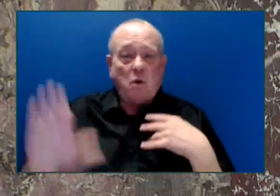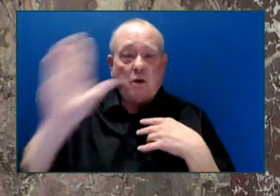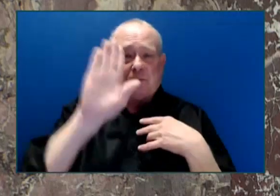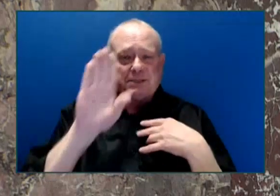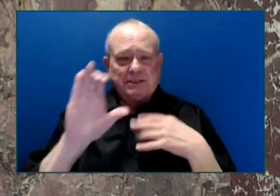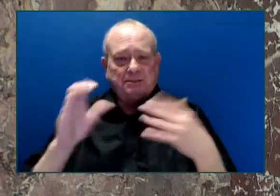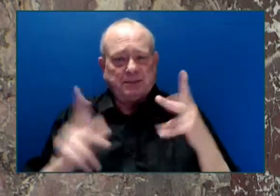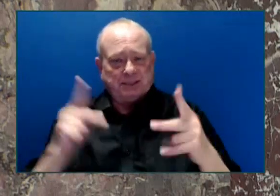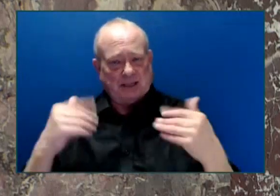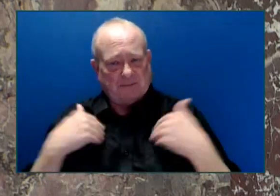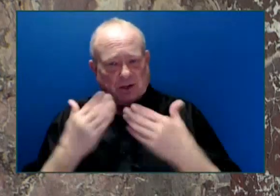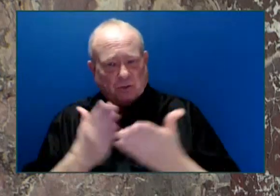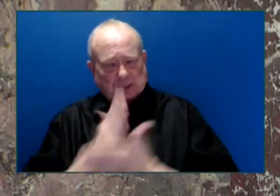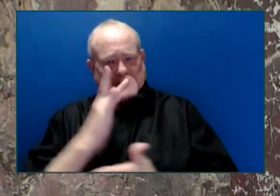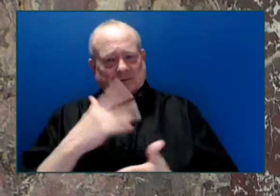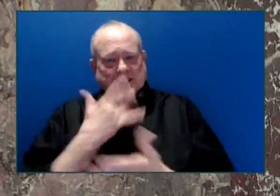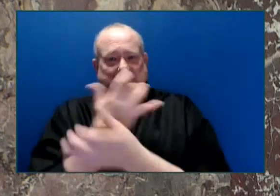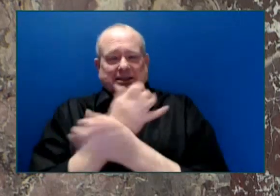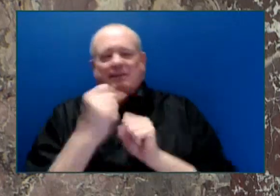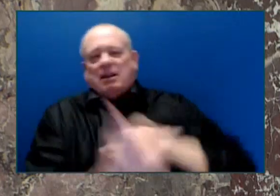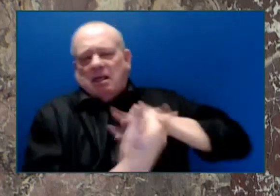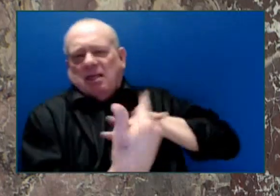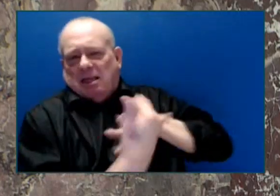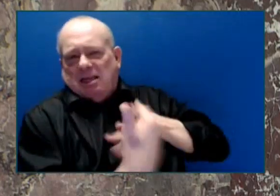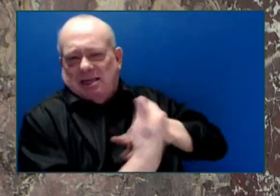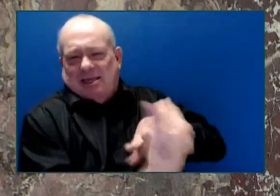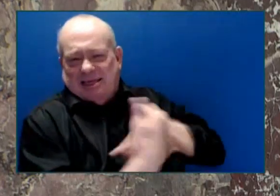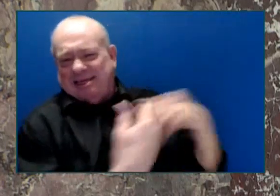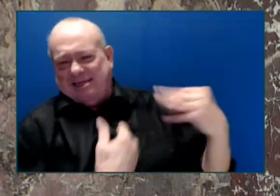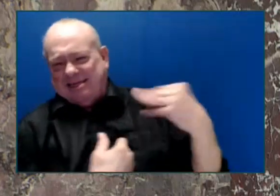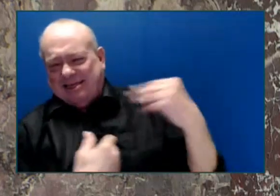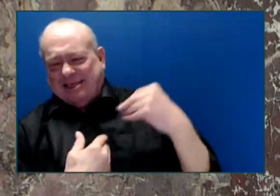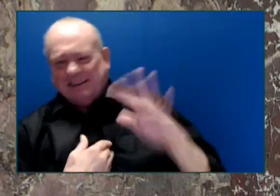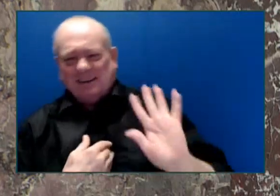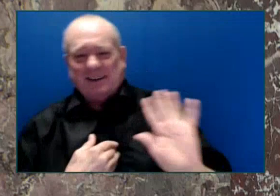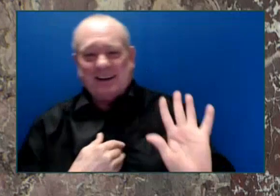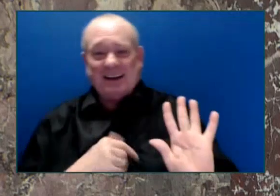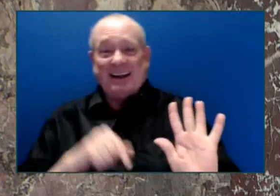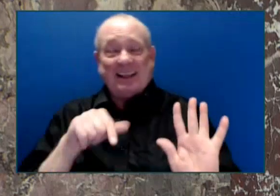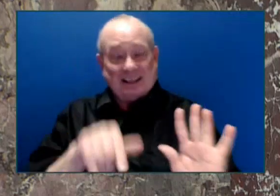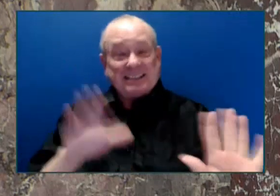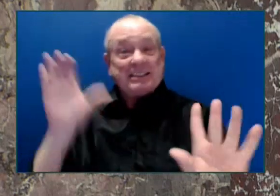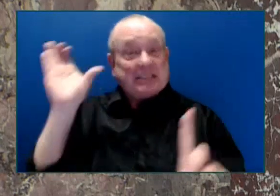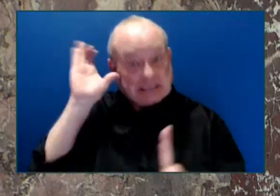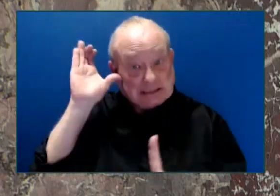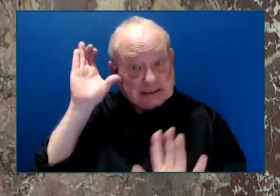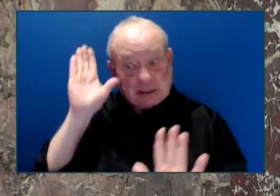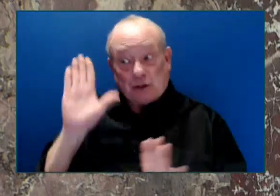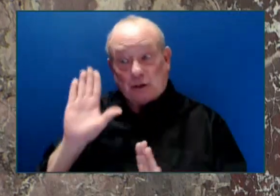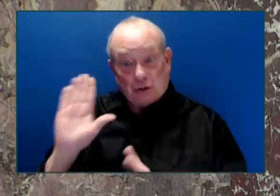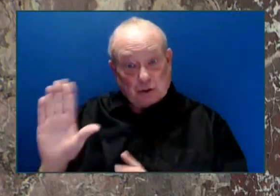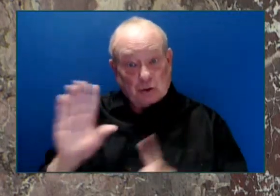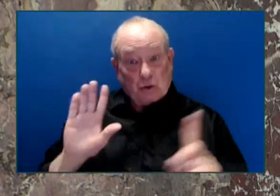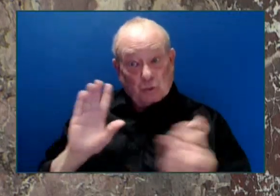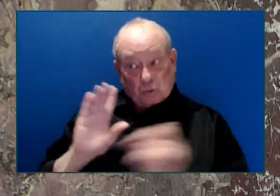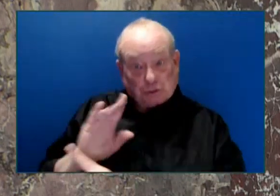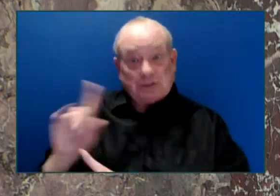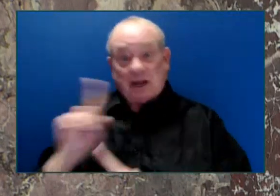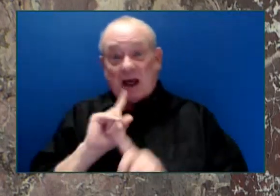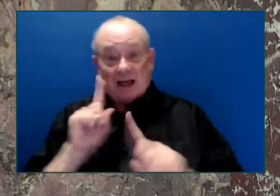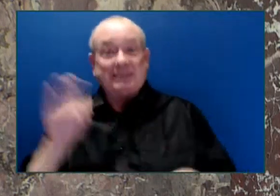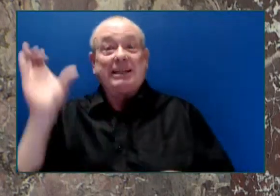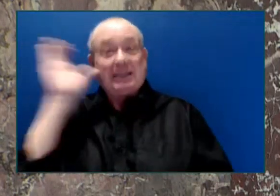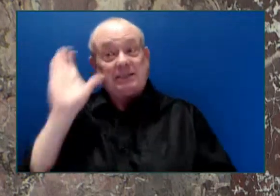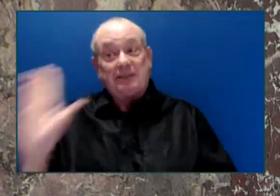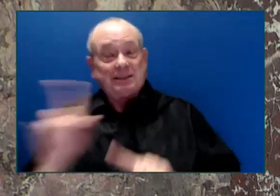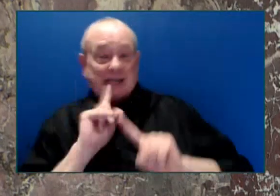respect. To be safe when they go to work, when they go to school, when they use transit, at home. And to build